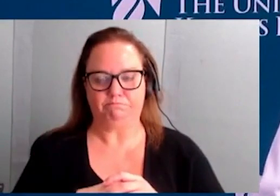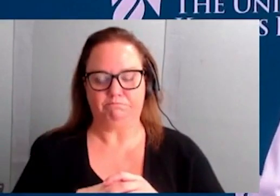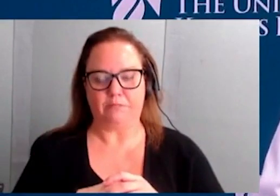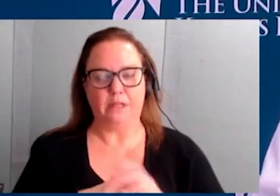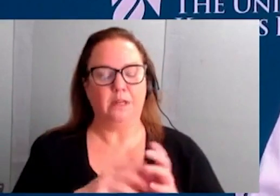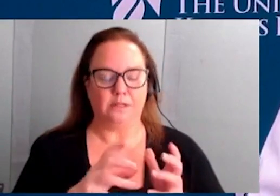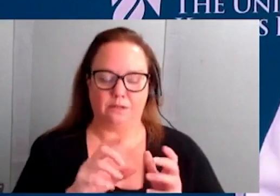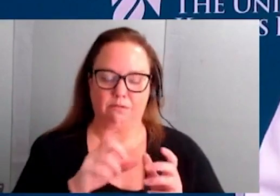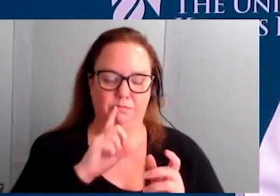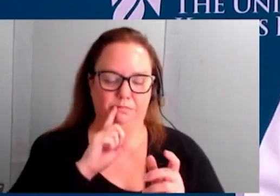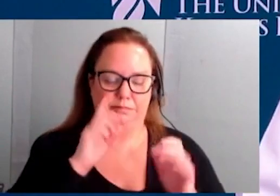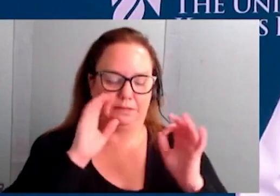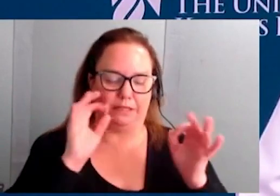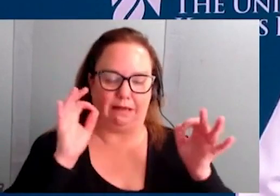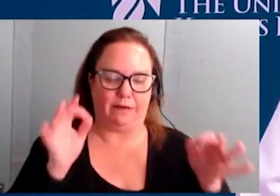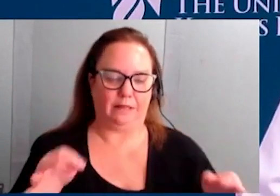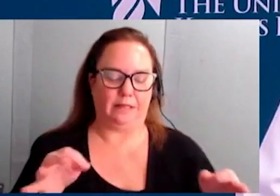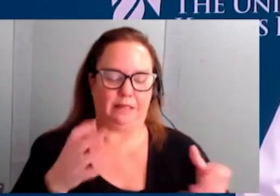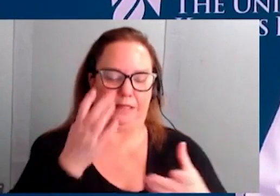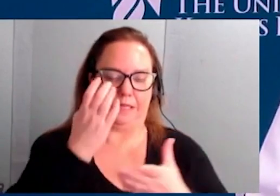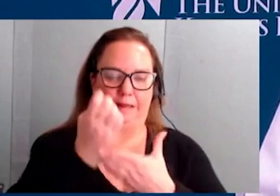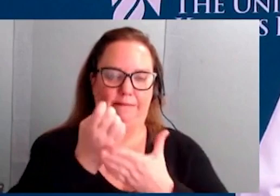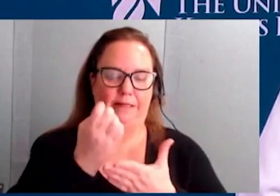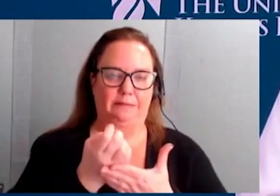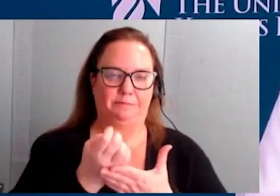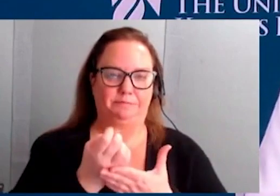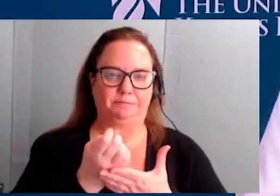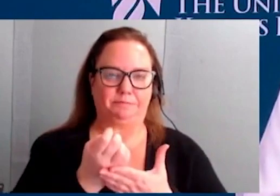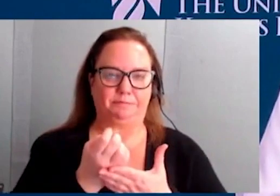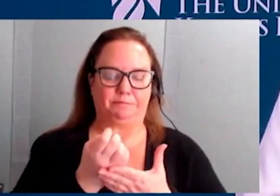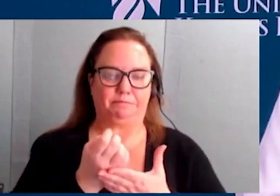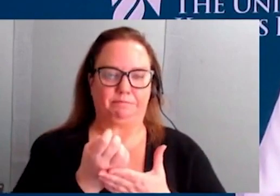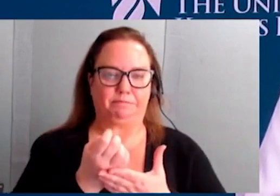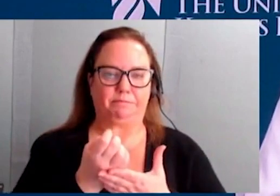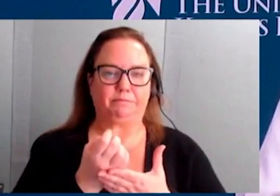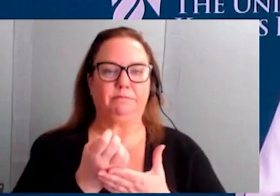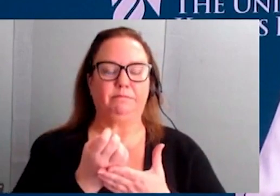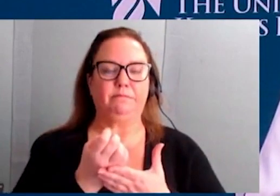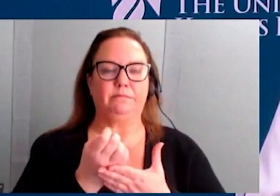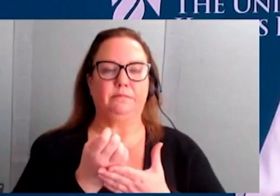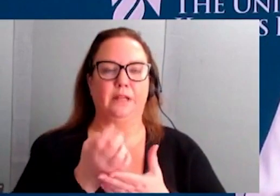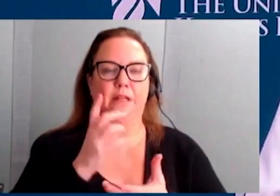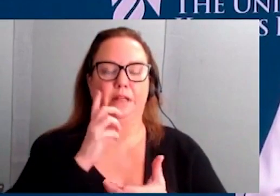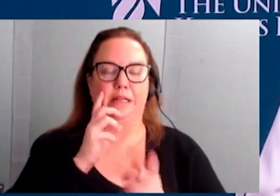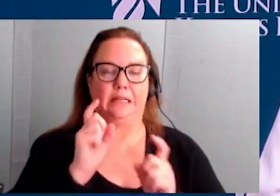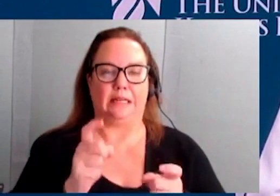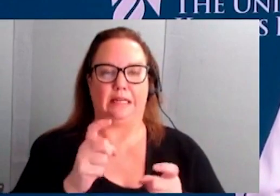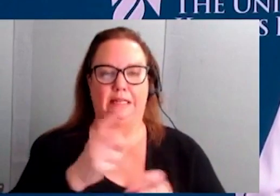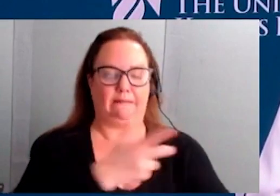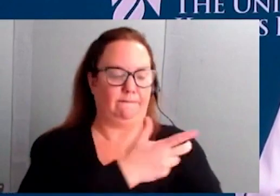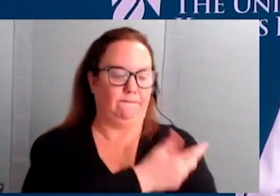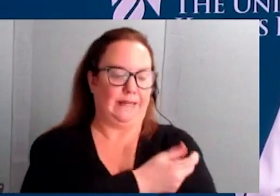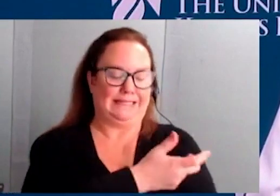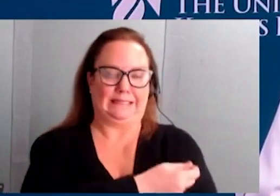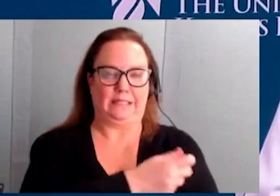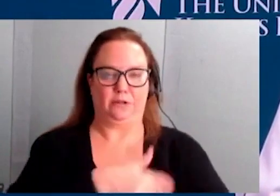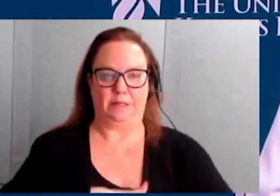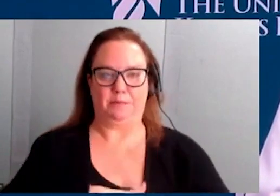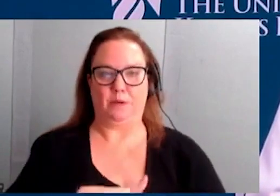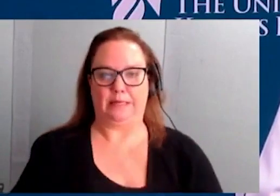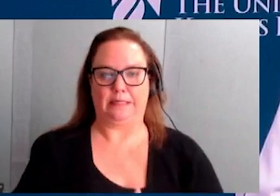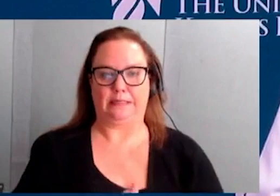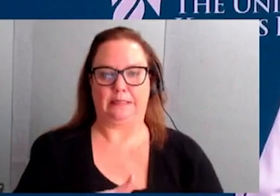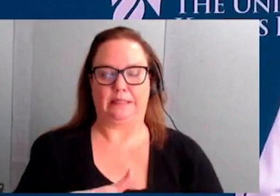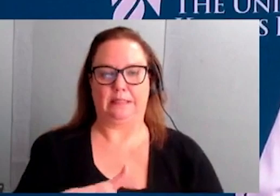doubt, the evidence is a landslide in favor of getting the vaccine during pregnancy.